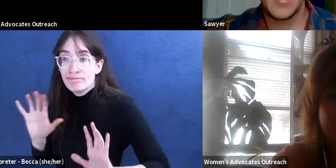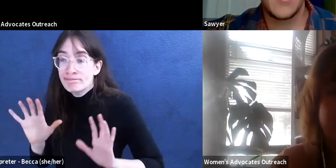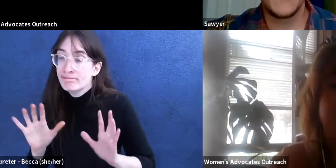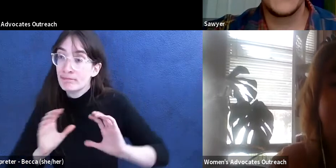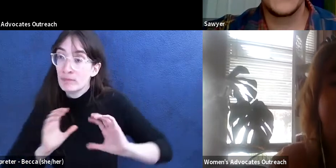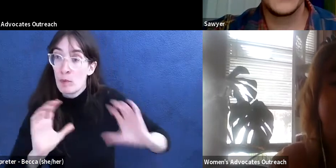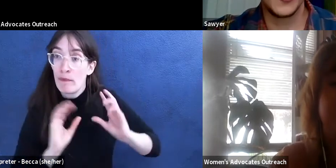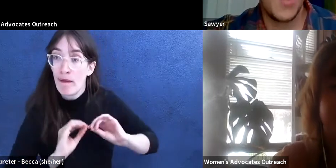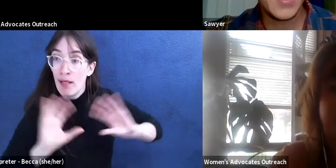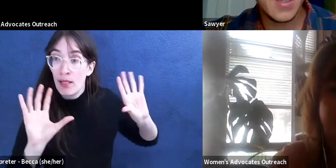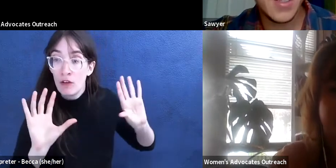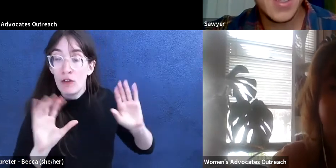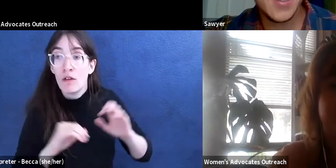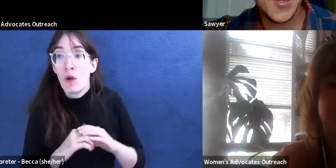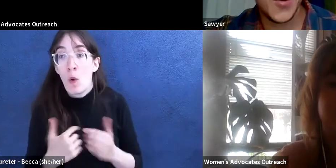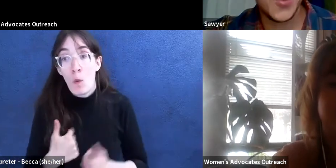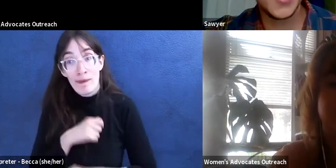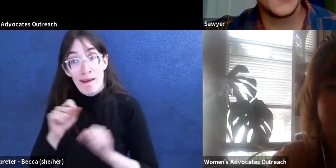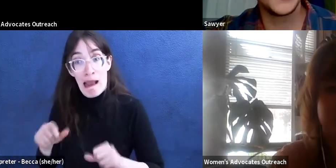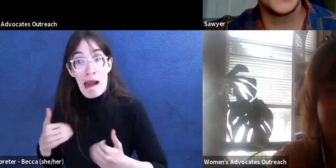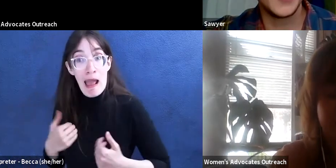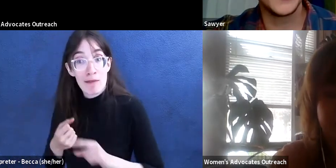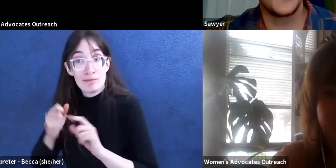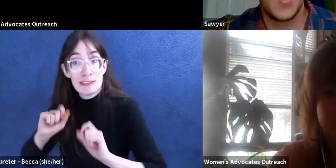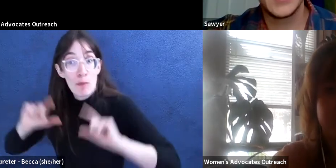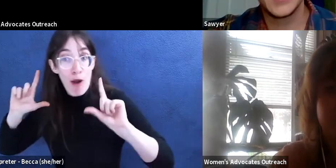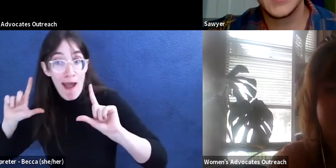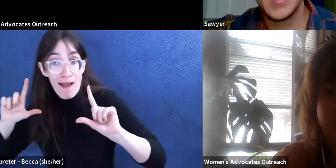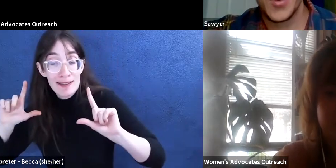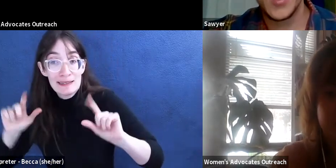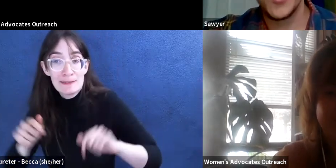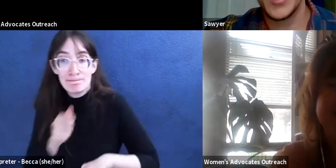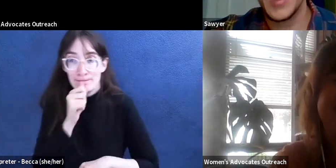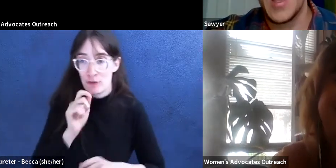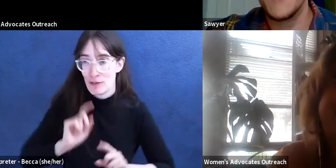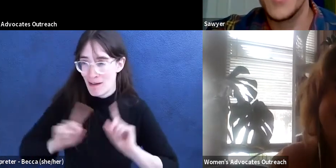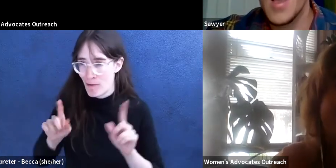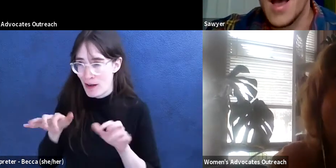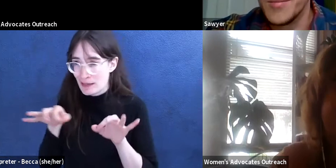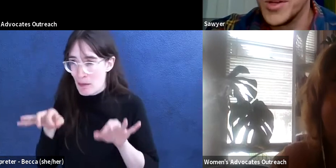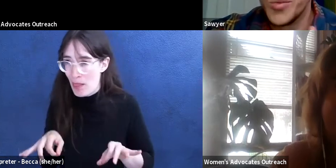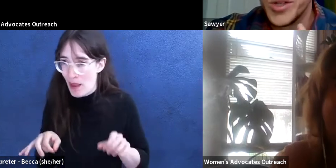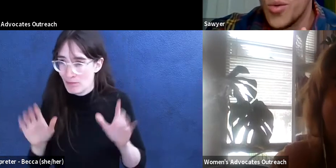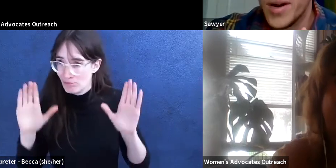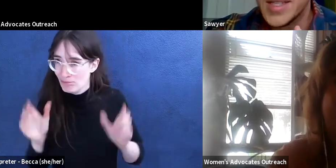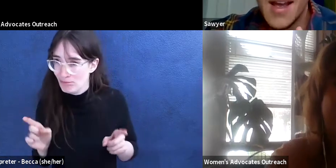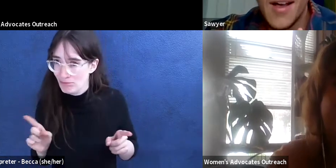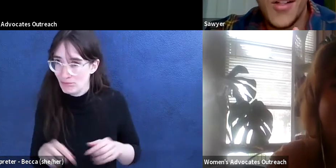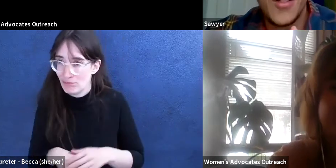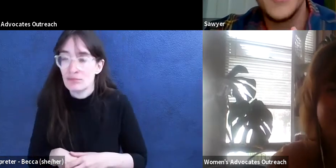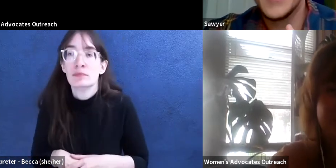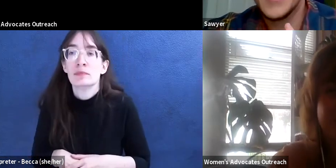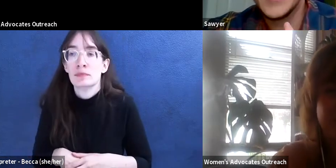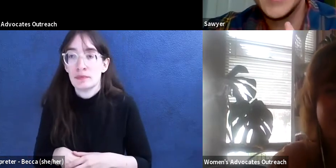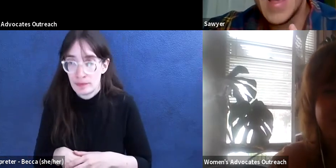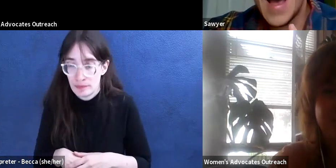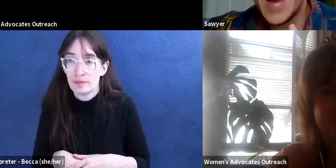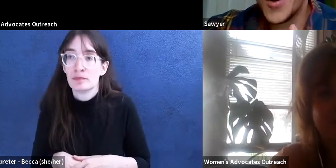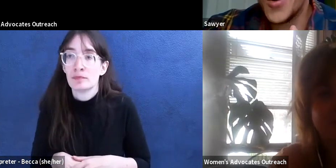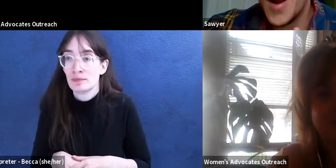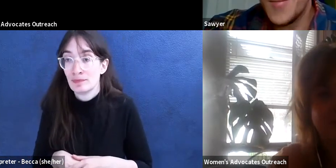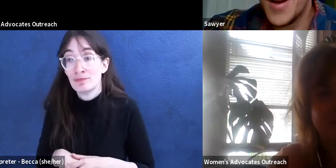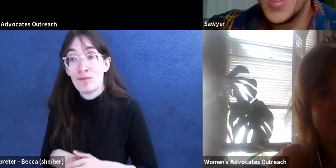like private parts, and like those parts are just for you. No one should touch your private parts, and you